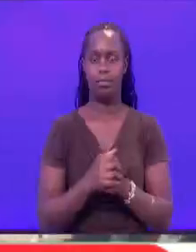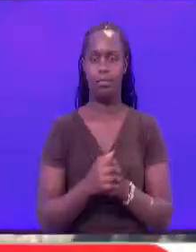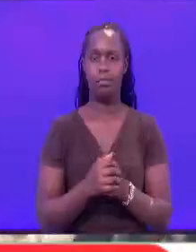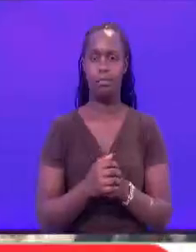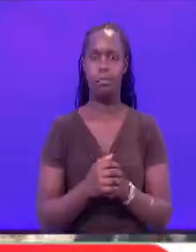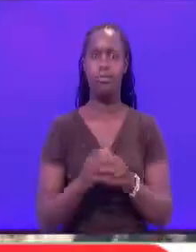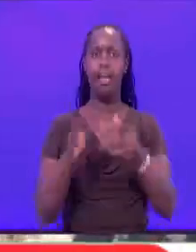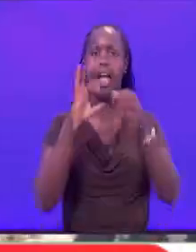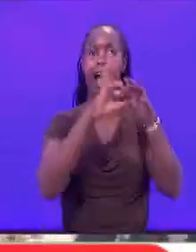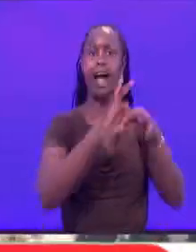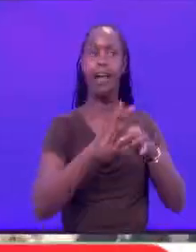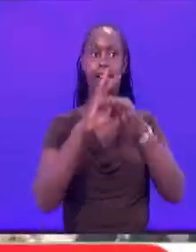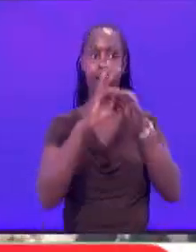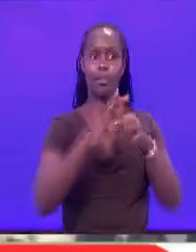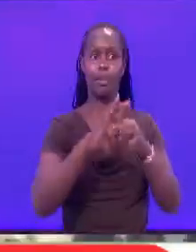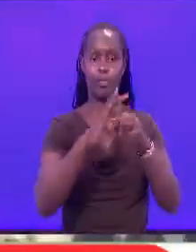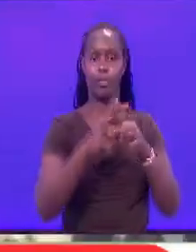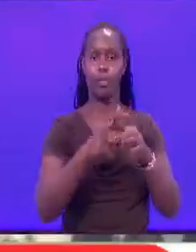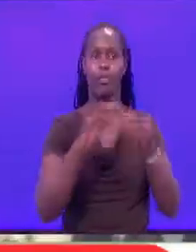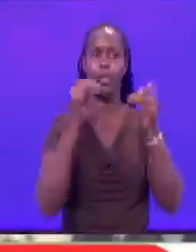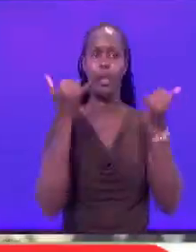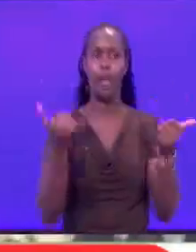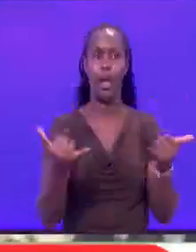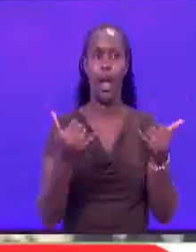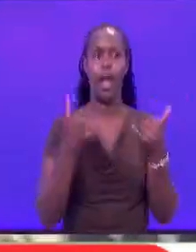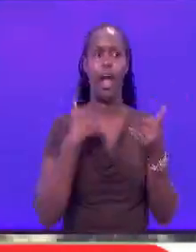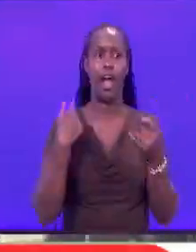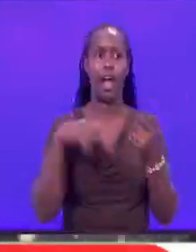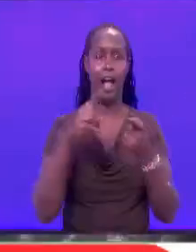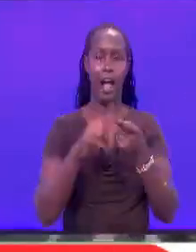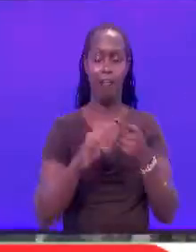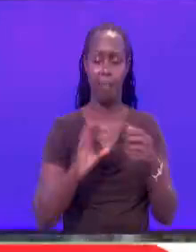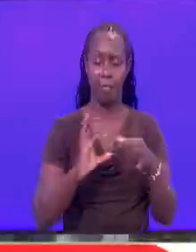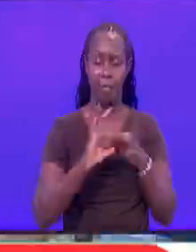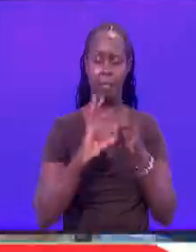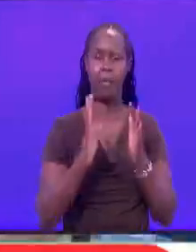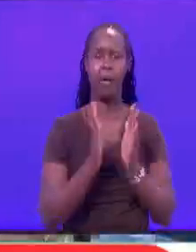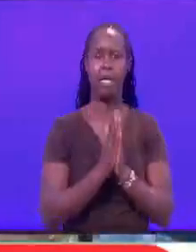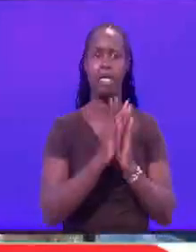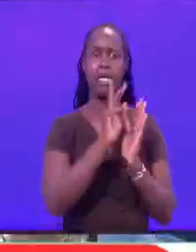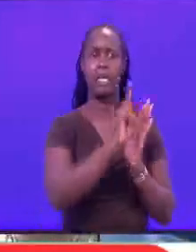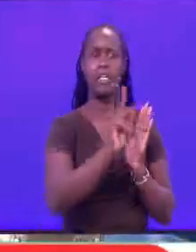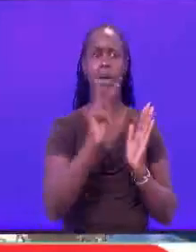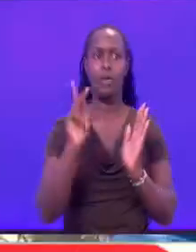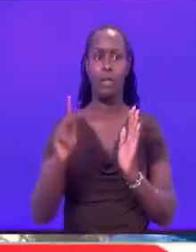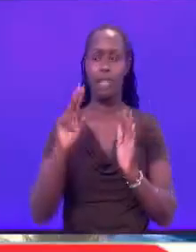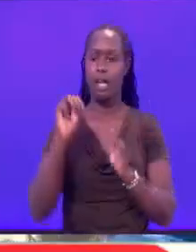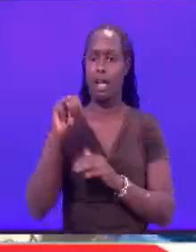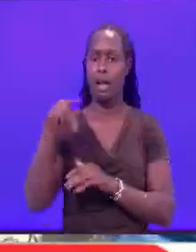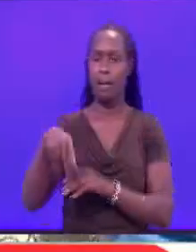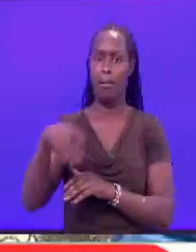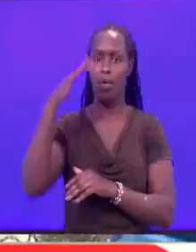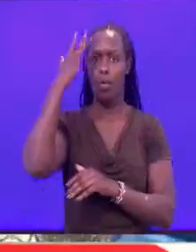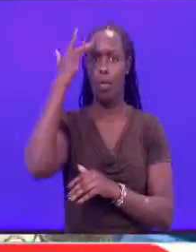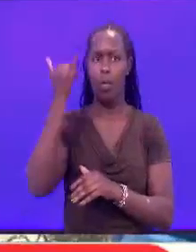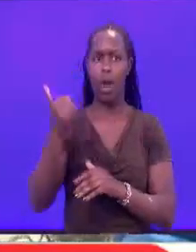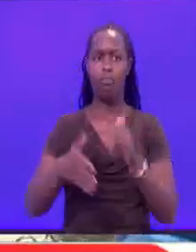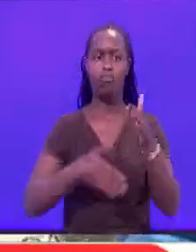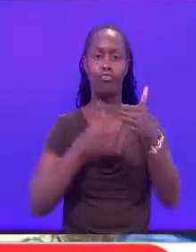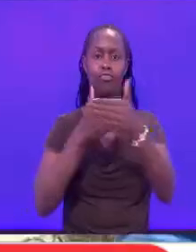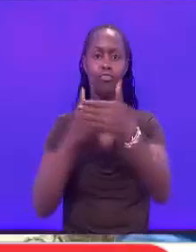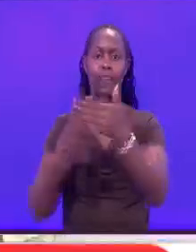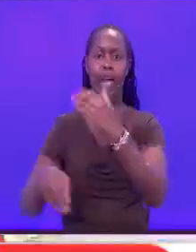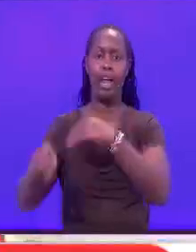The Azimio La Umoja-One Kenya coalition has emerged with guns down at Kenya Kwanza legislators for allegedly blocking the